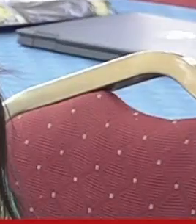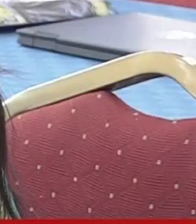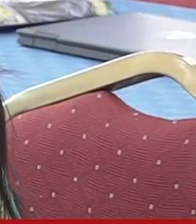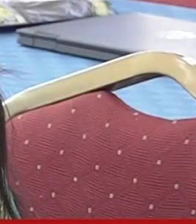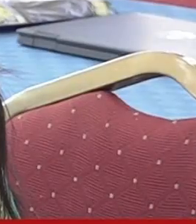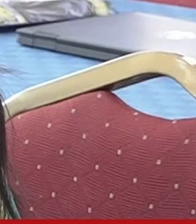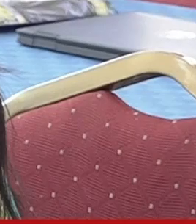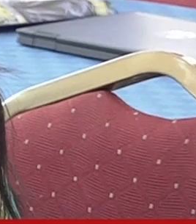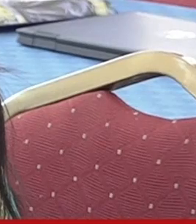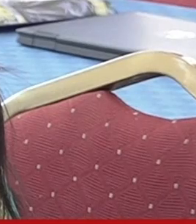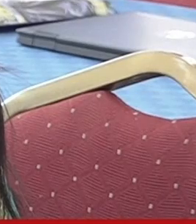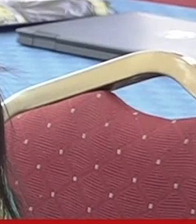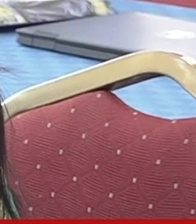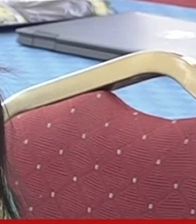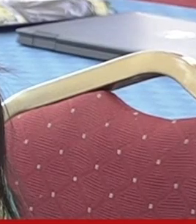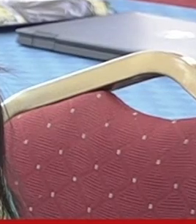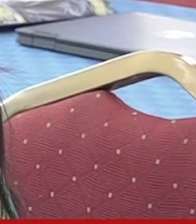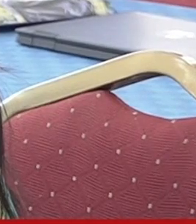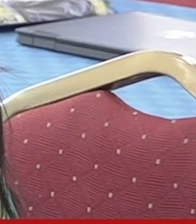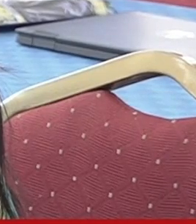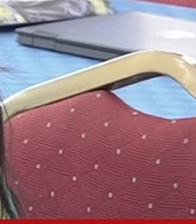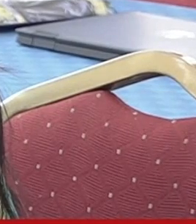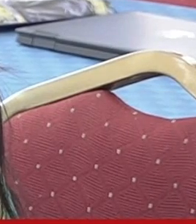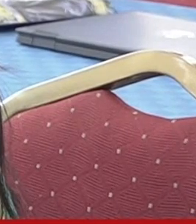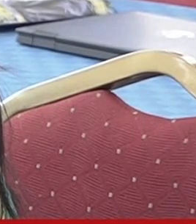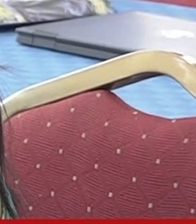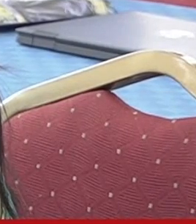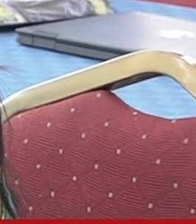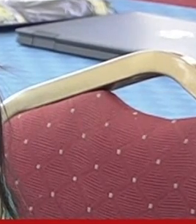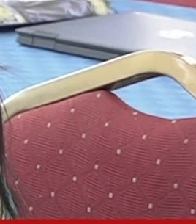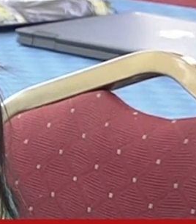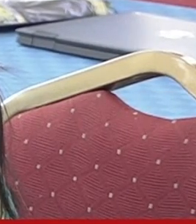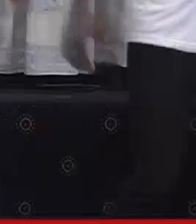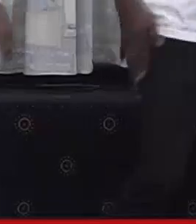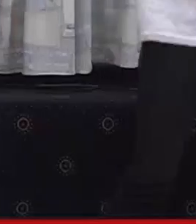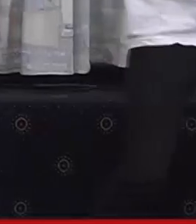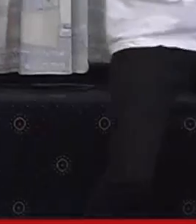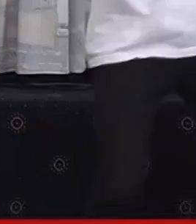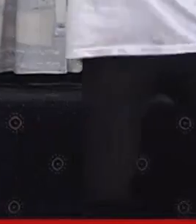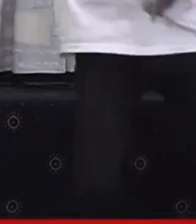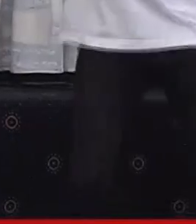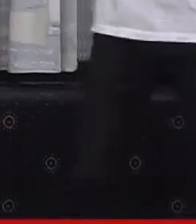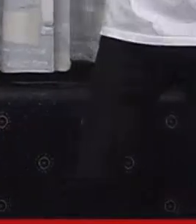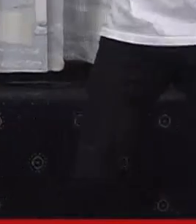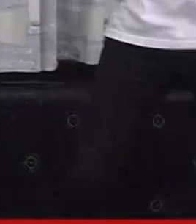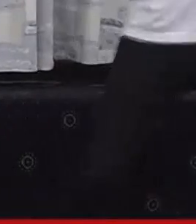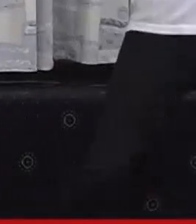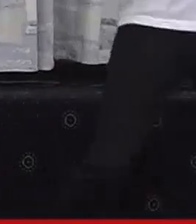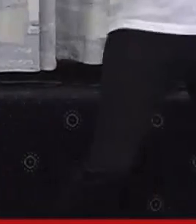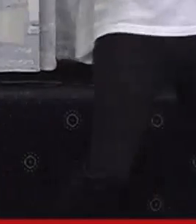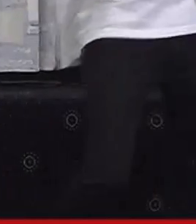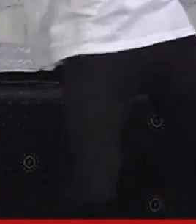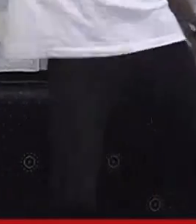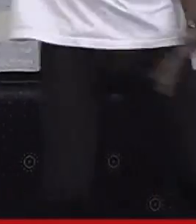The Africa Regional Conference of International Council for Health, Physical Education, Recreation, Sports and Dance kicks